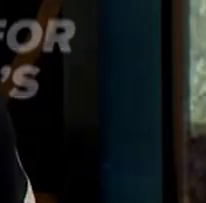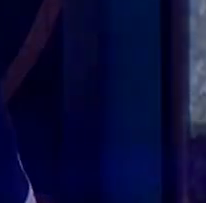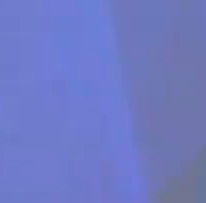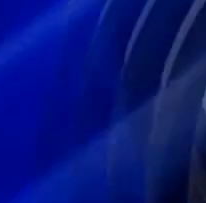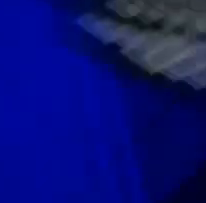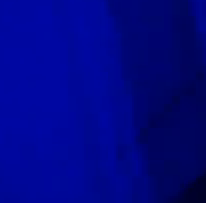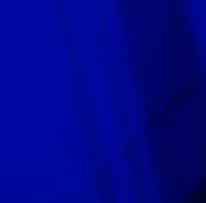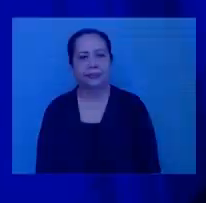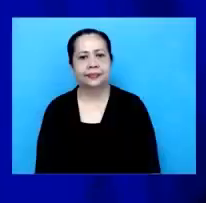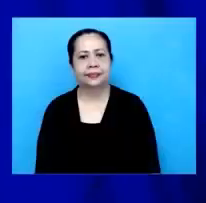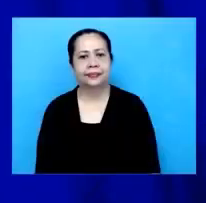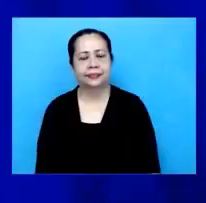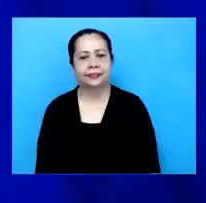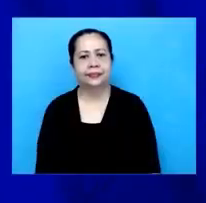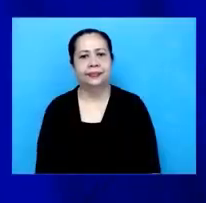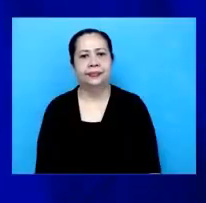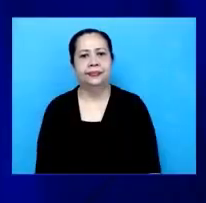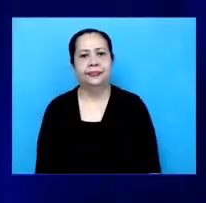right?